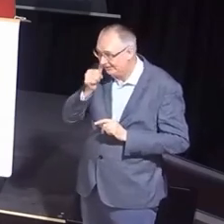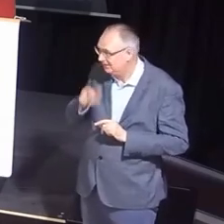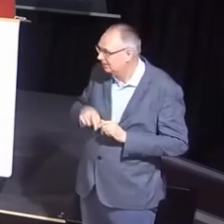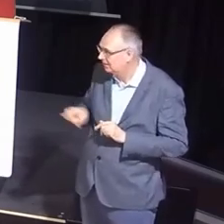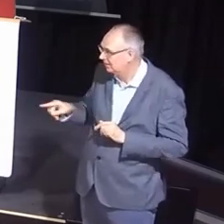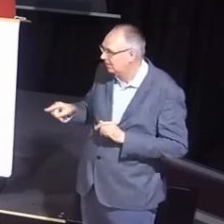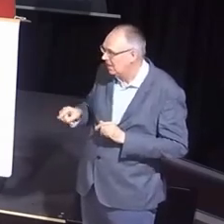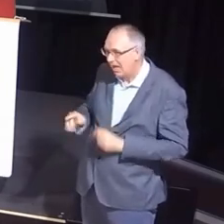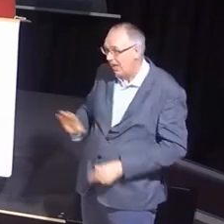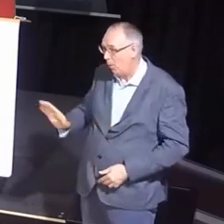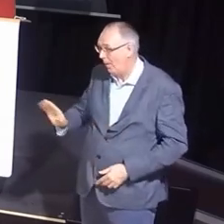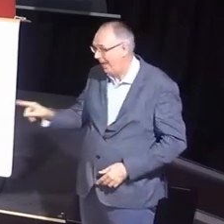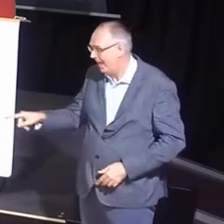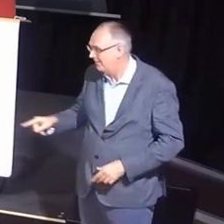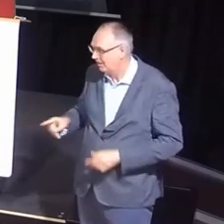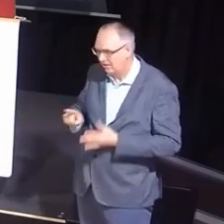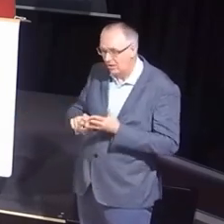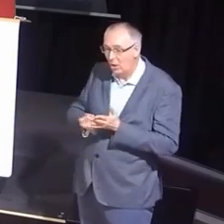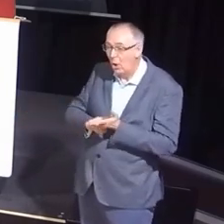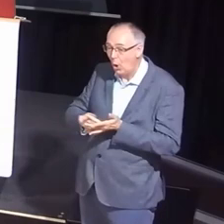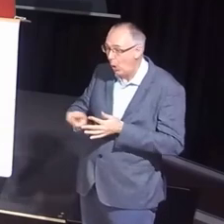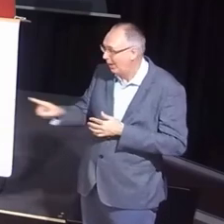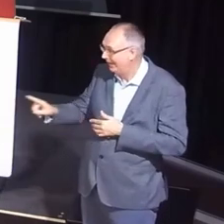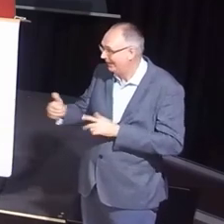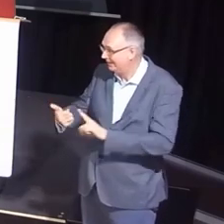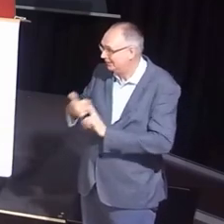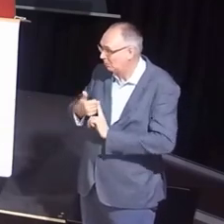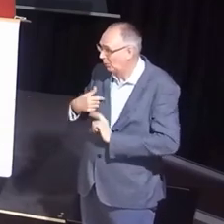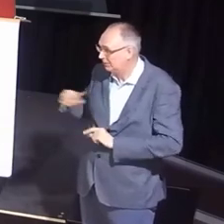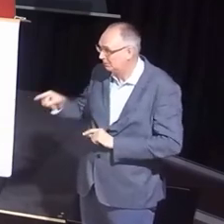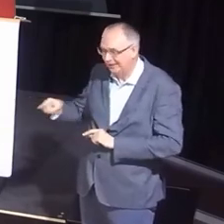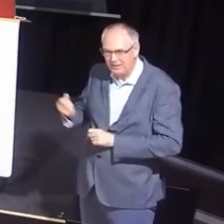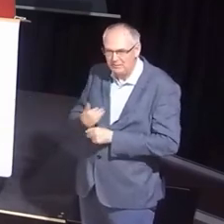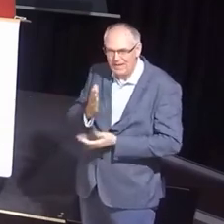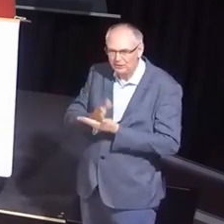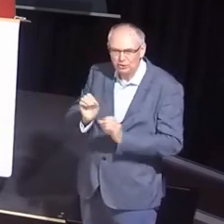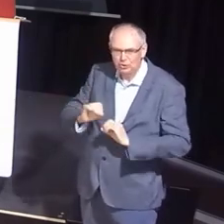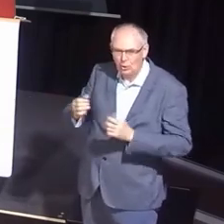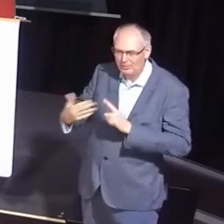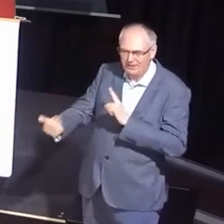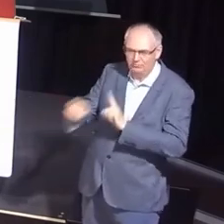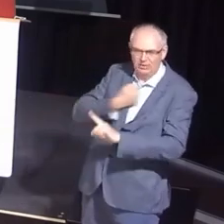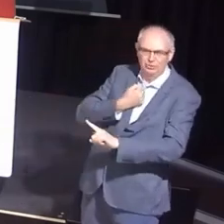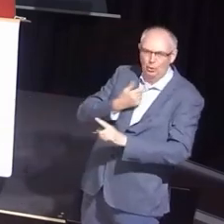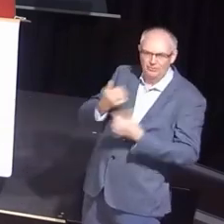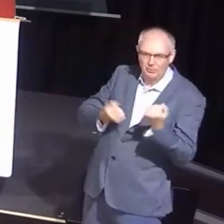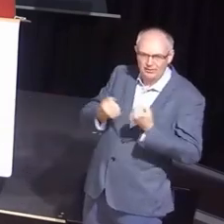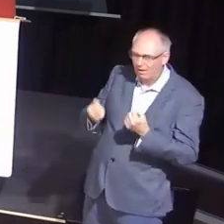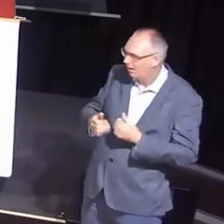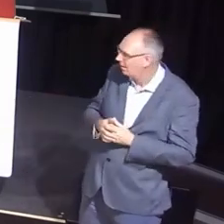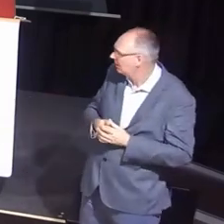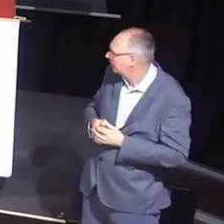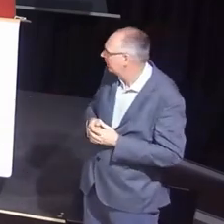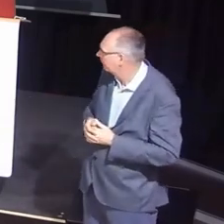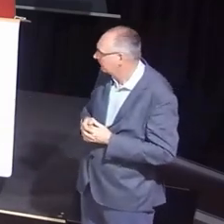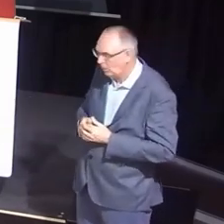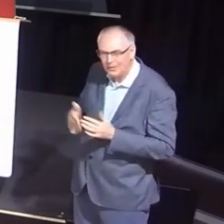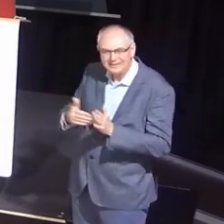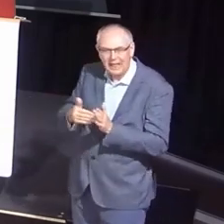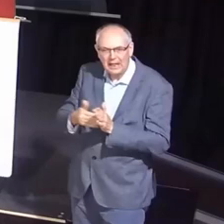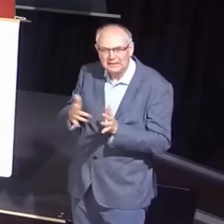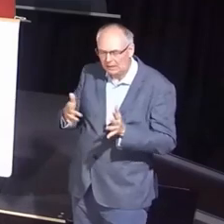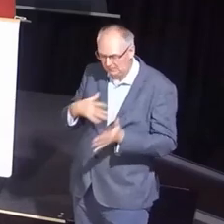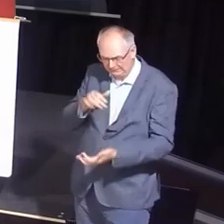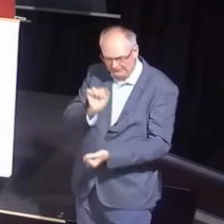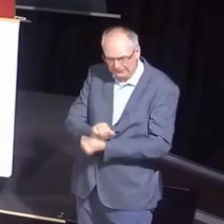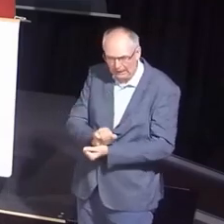bored. So Ollie is one of the people who supports me, make sure I don't get run over. I've recently been playing Zelda Link's Awakening, and I got stuck. So given